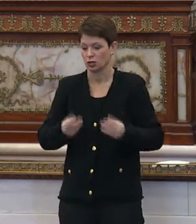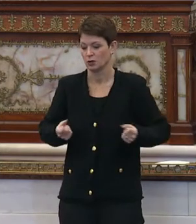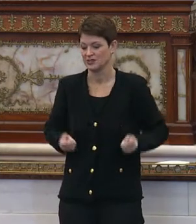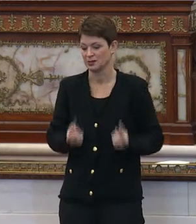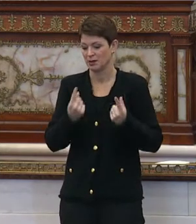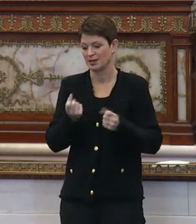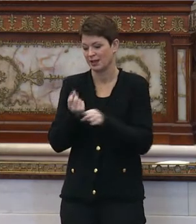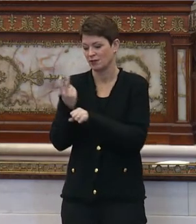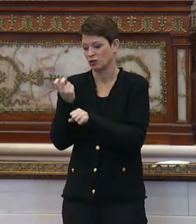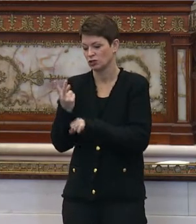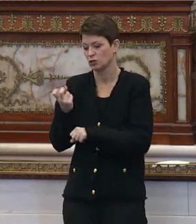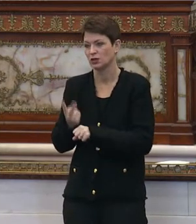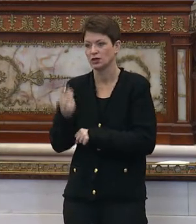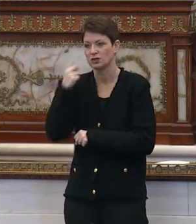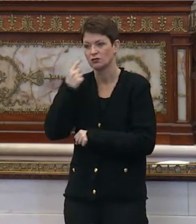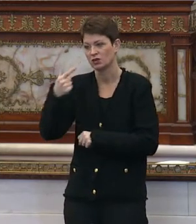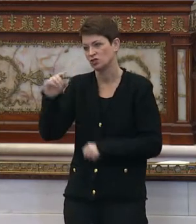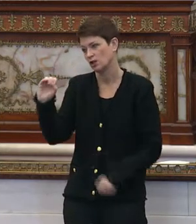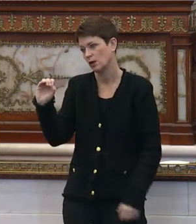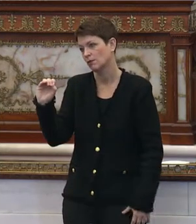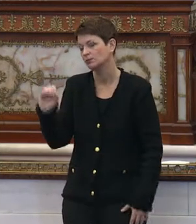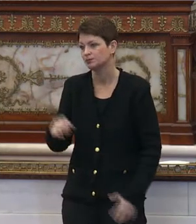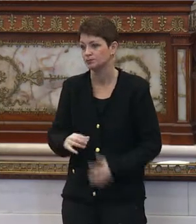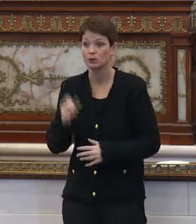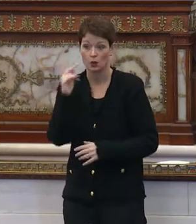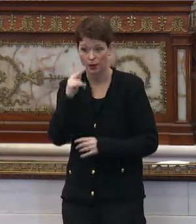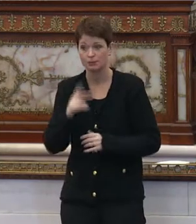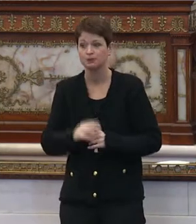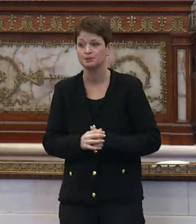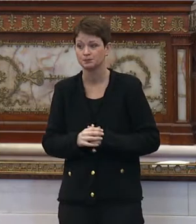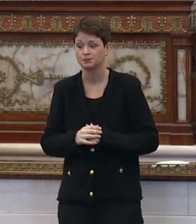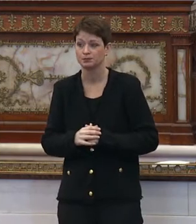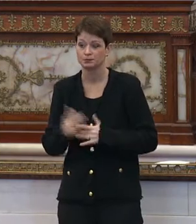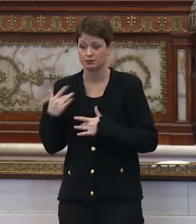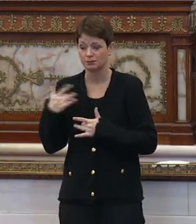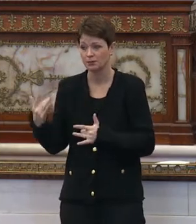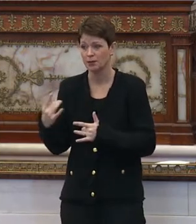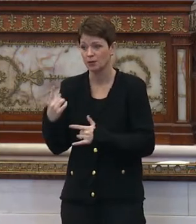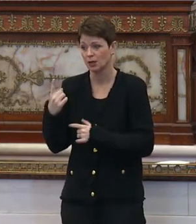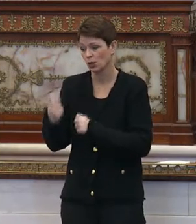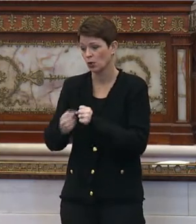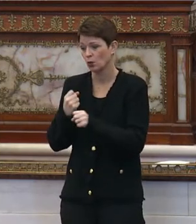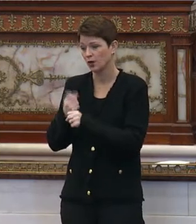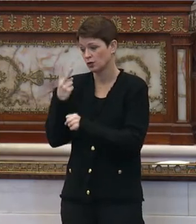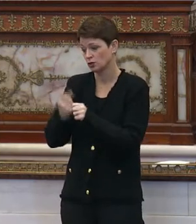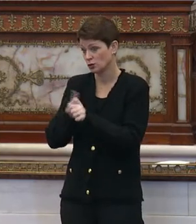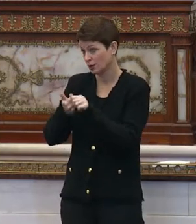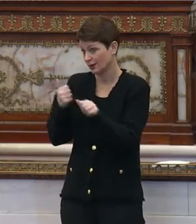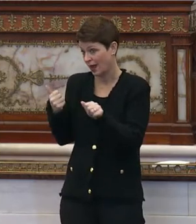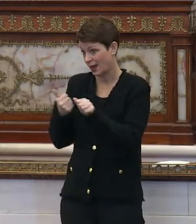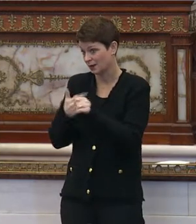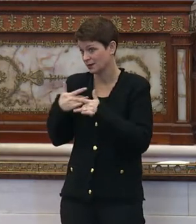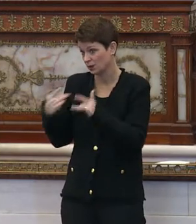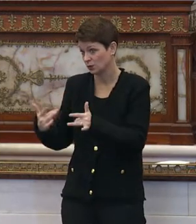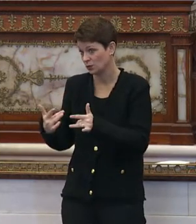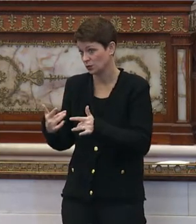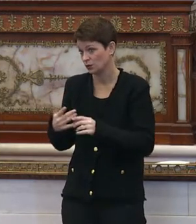every 2 years for the GO. Okay. So is it typically a year to two-year lag?